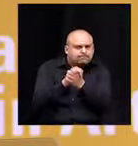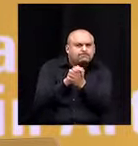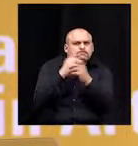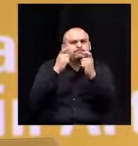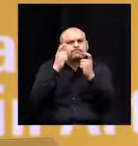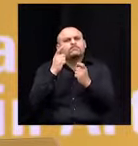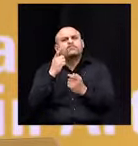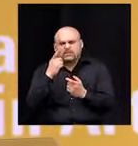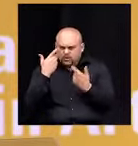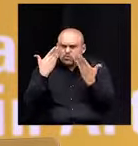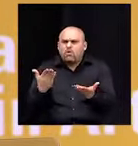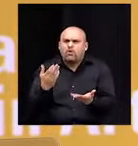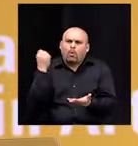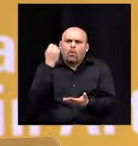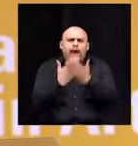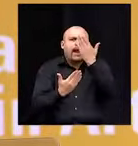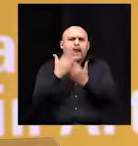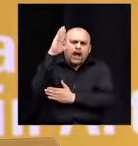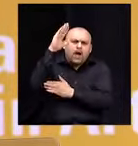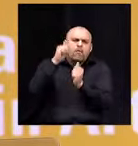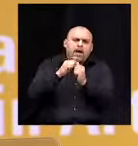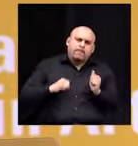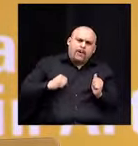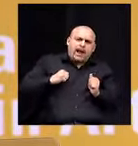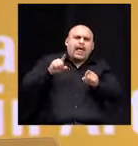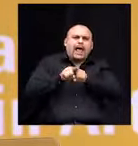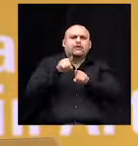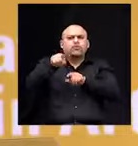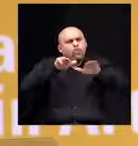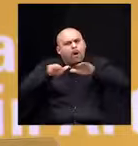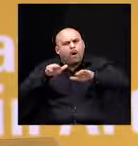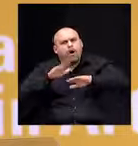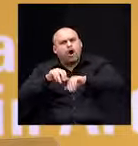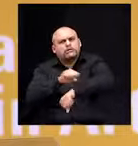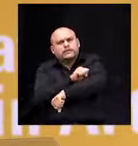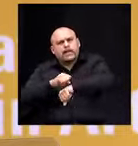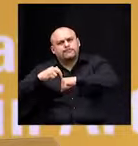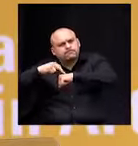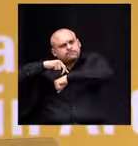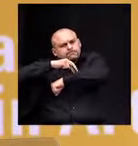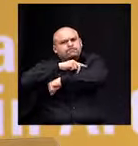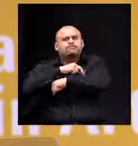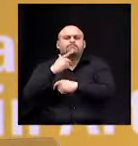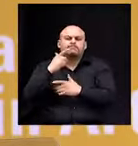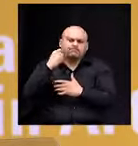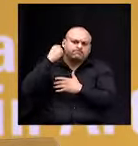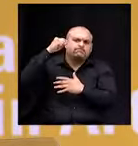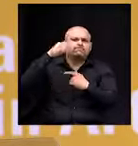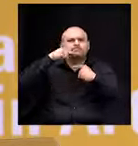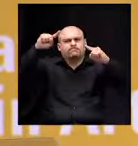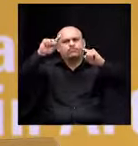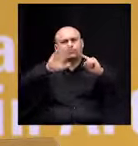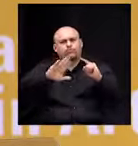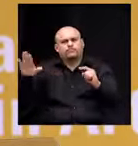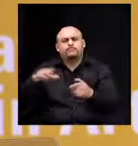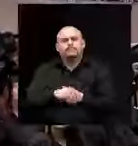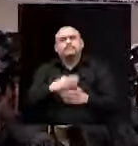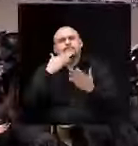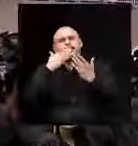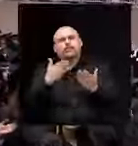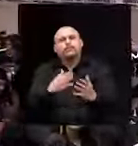your heads high with pride as you walk this stage and revel in your accomplishments. Thank